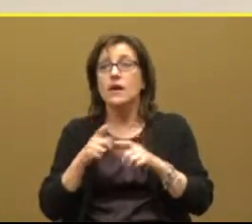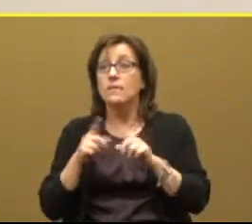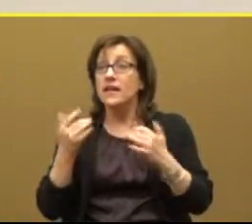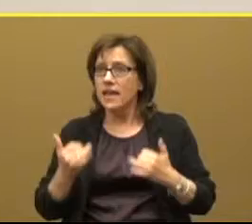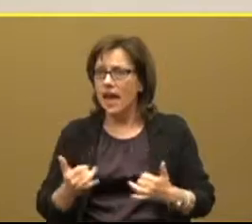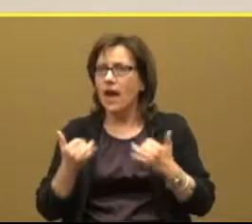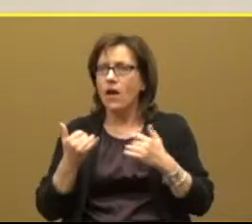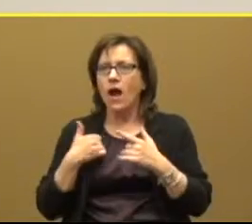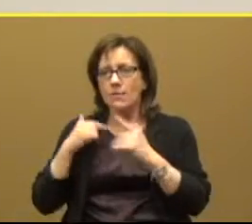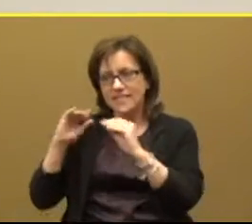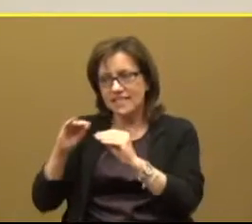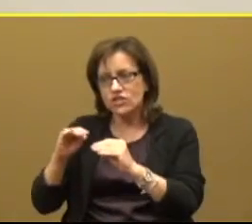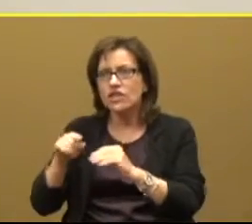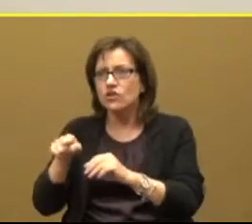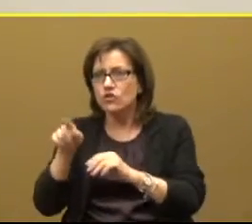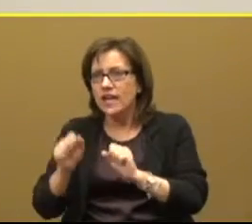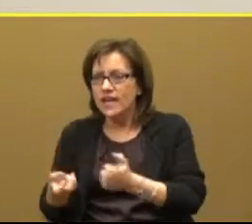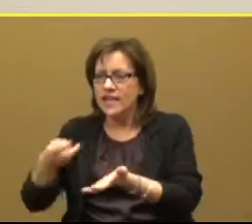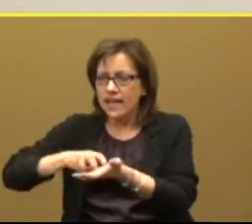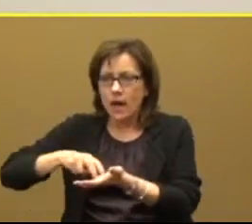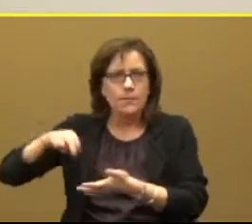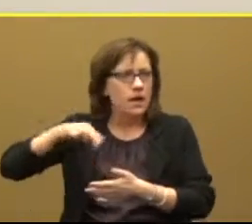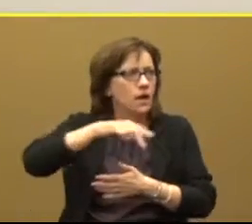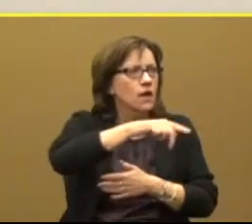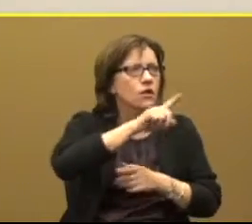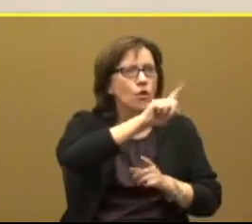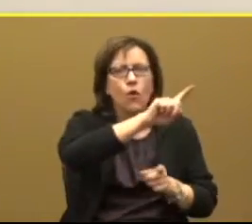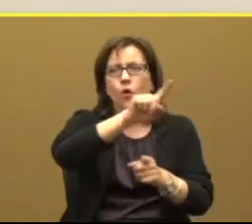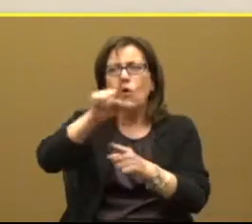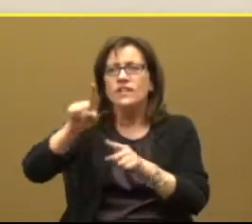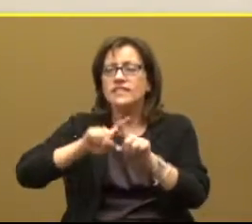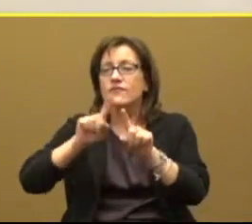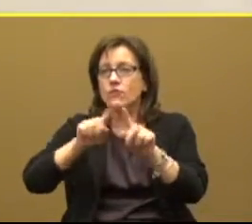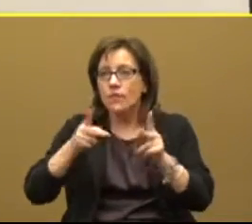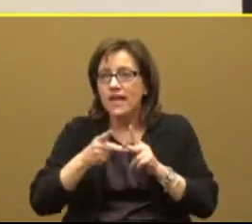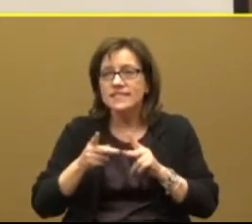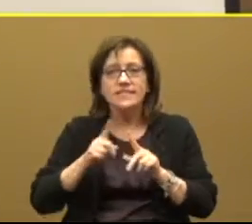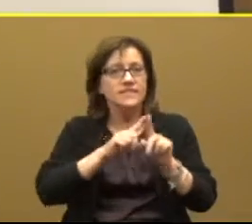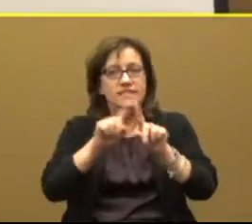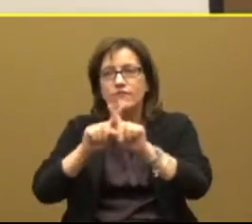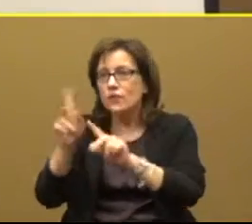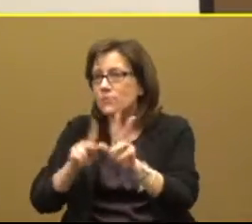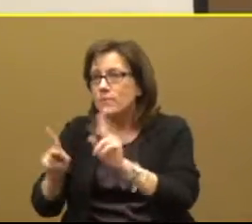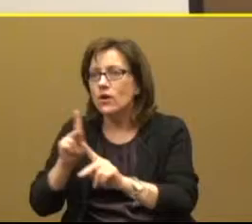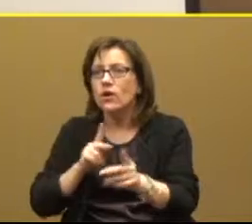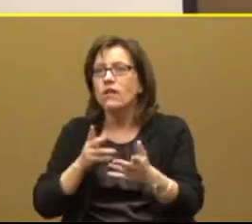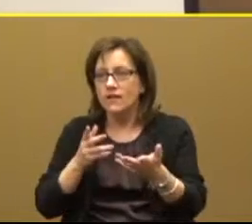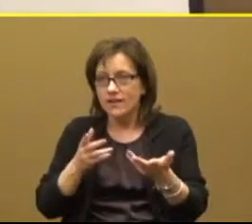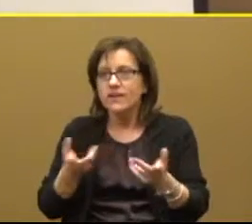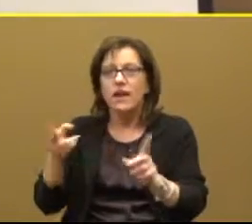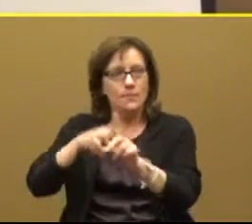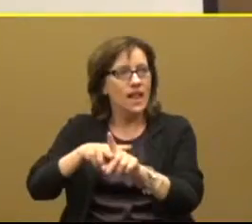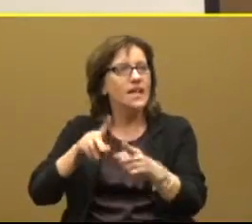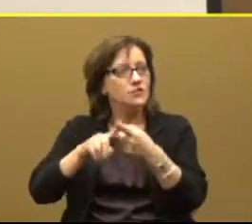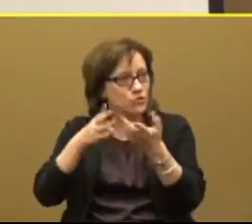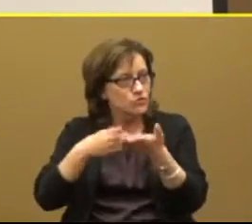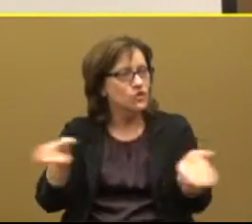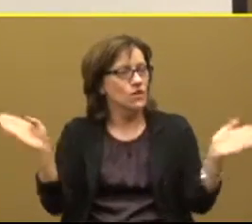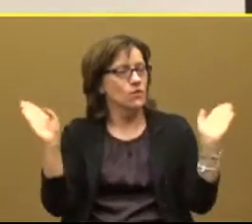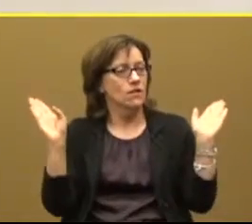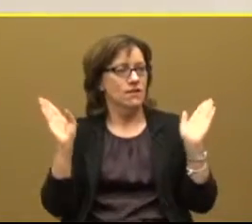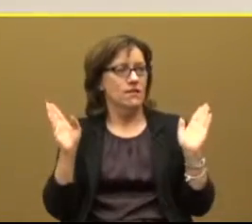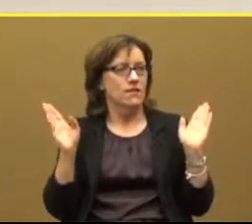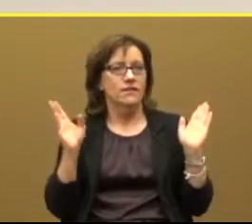in different locations, right? This should sound just like generalization training, because it is. And this, if you're not